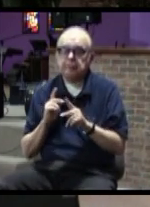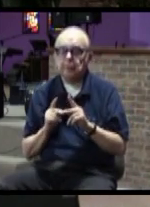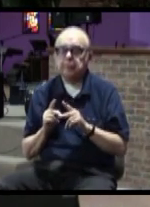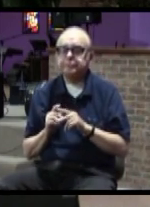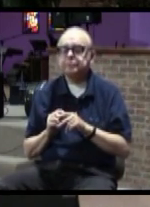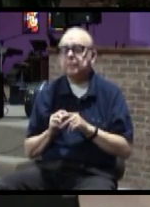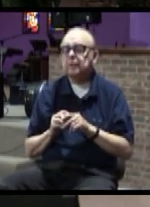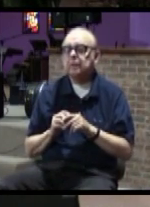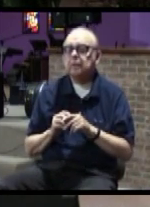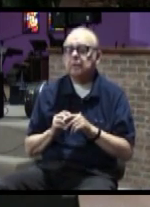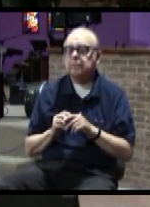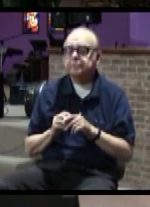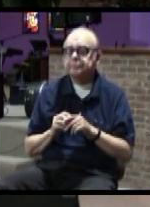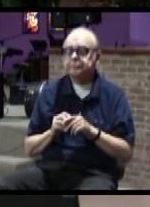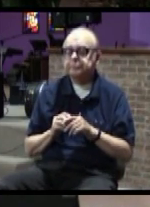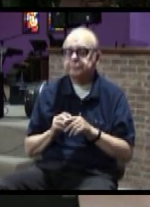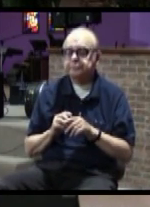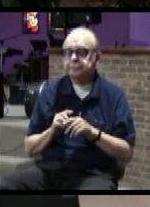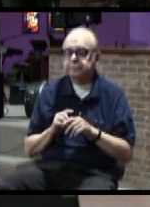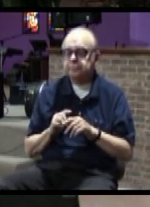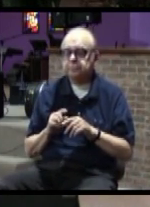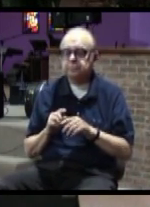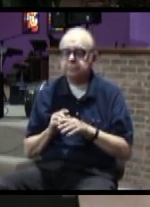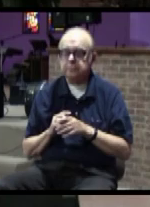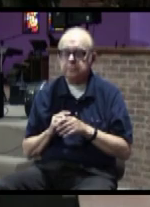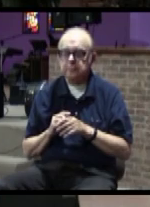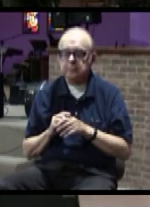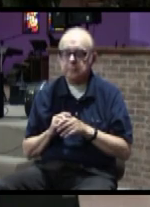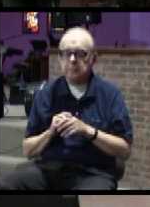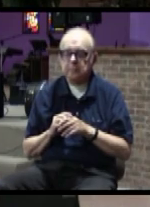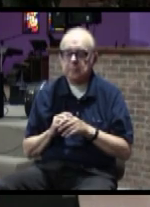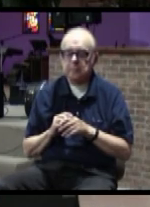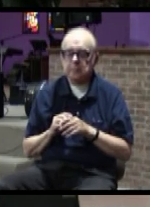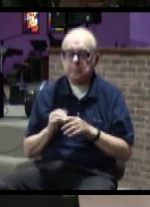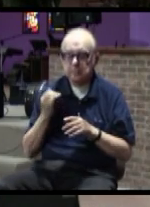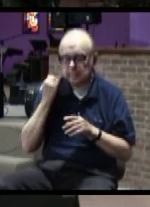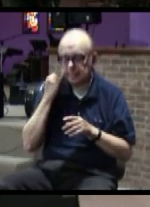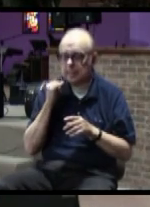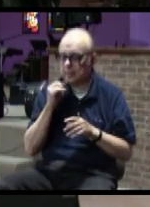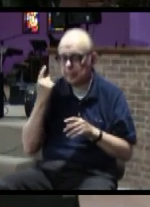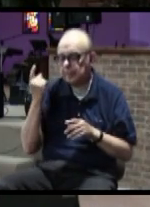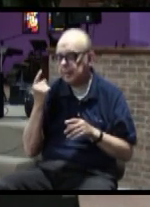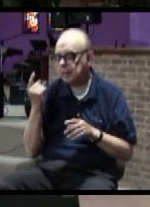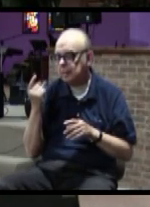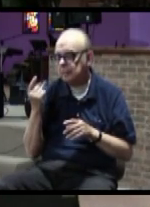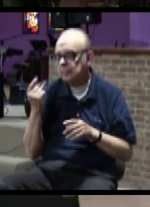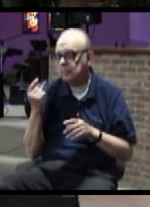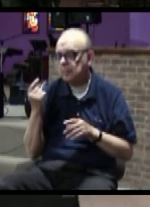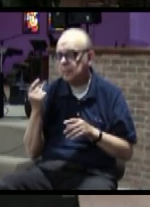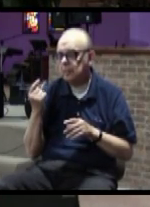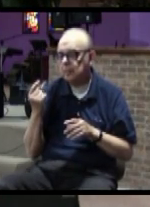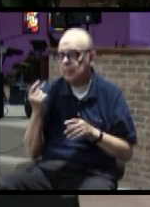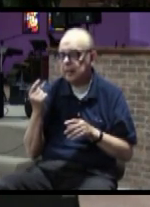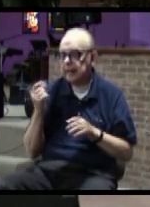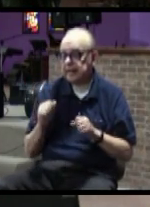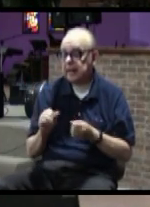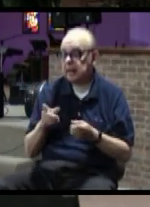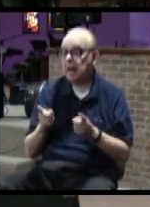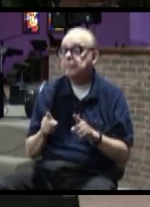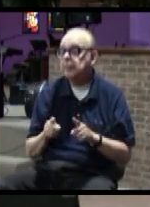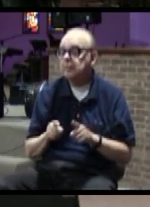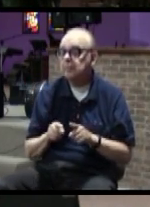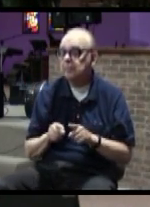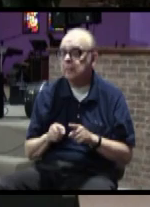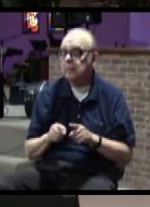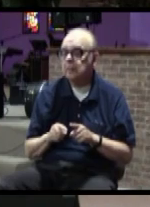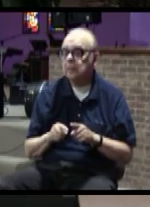we can reach the ears of God, and that they can get answered. And if you don't think that